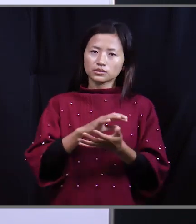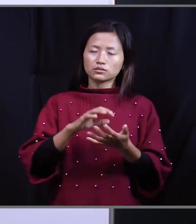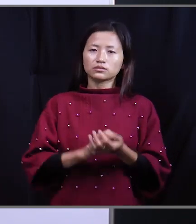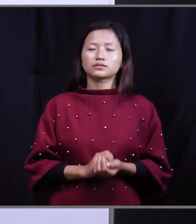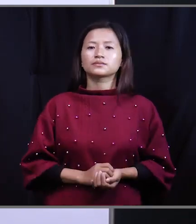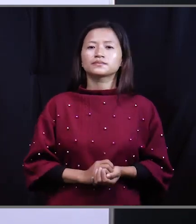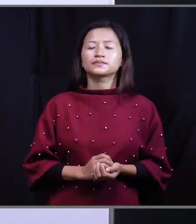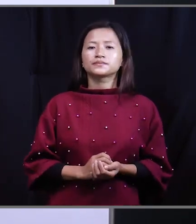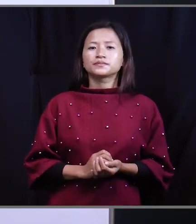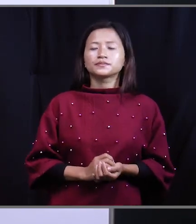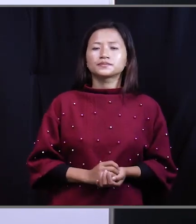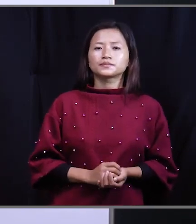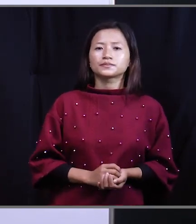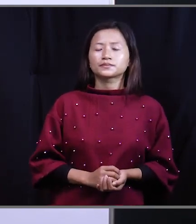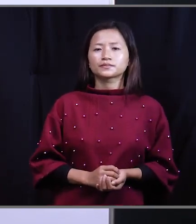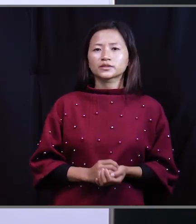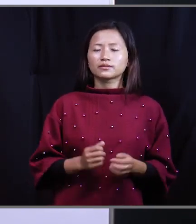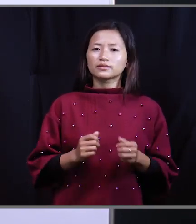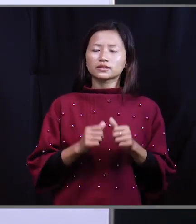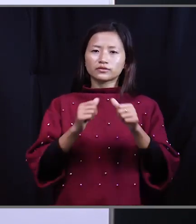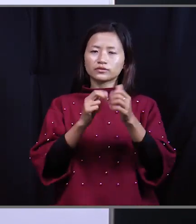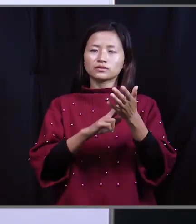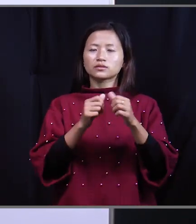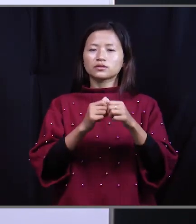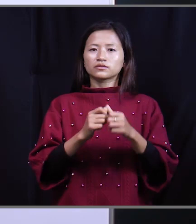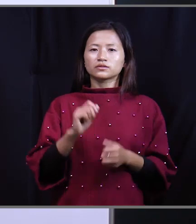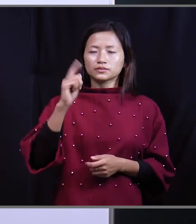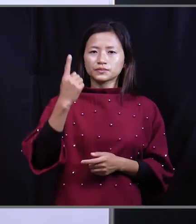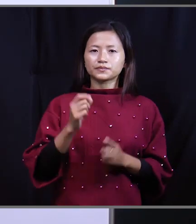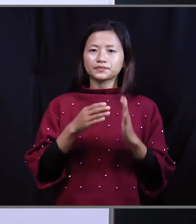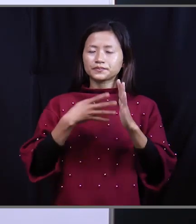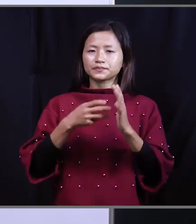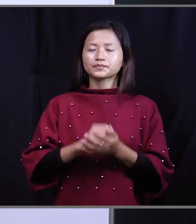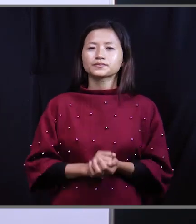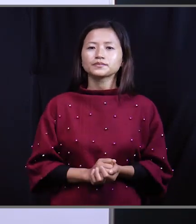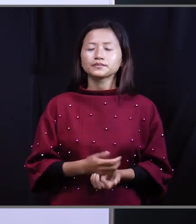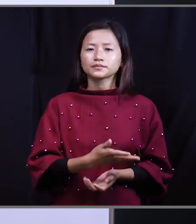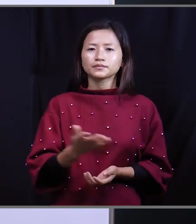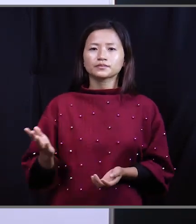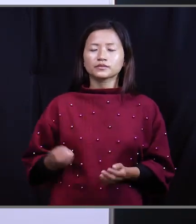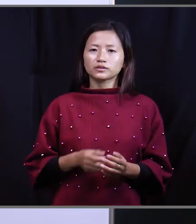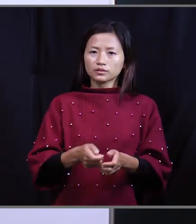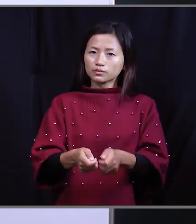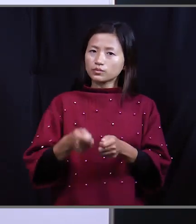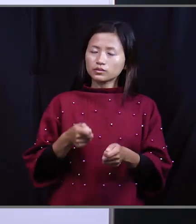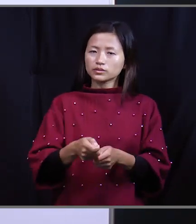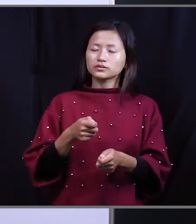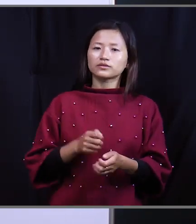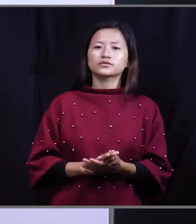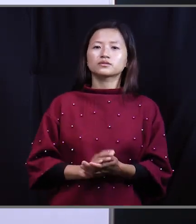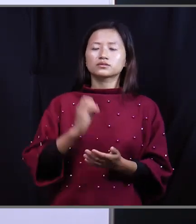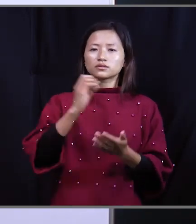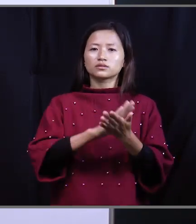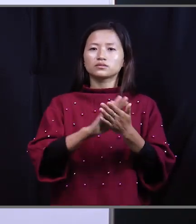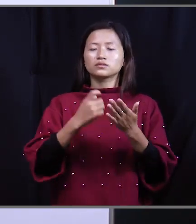that. In case of anaphase 1, what will happen? There is the pulling of the chromatids.